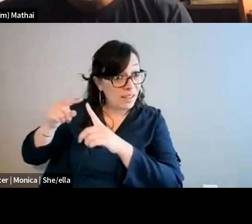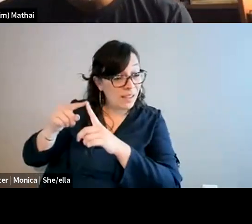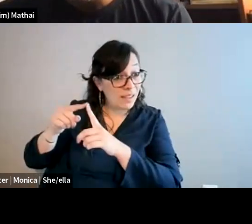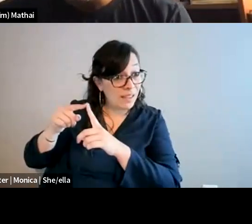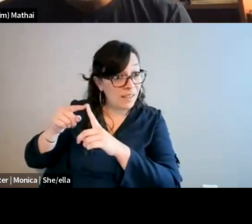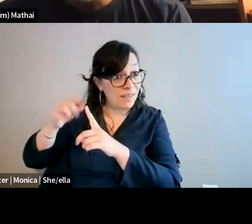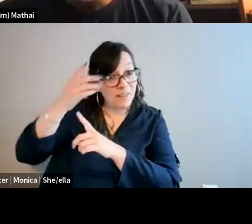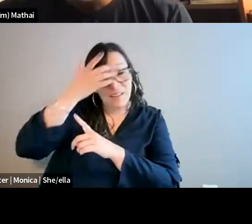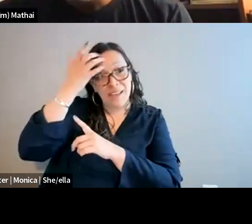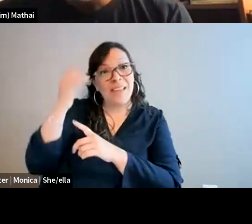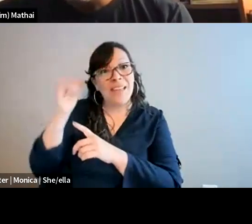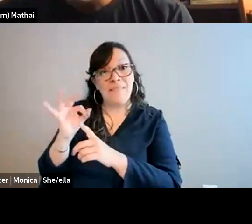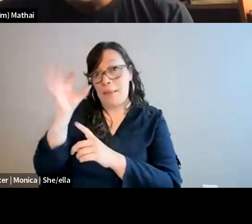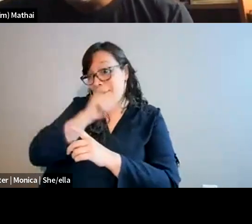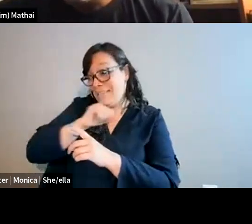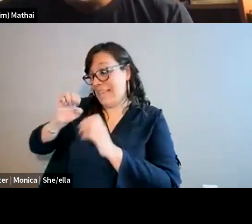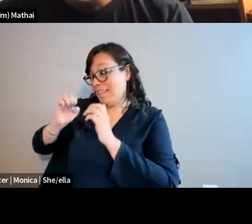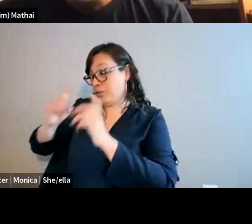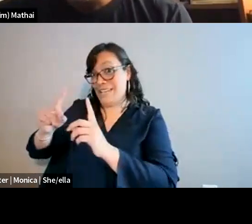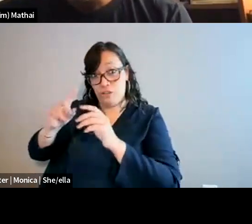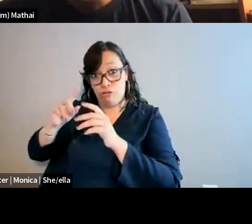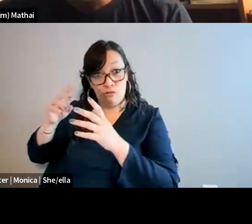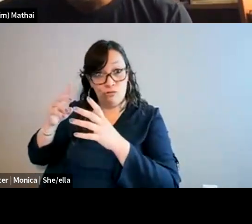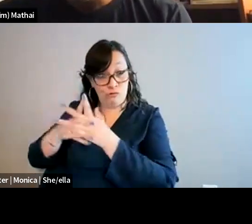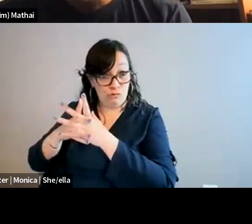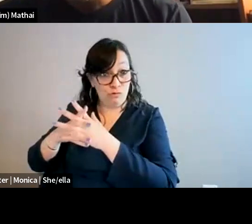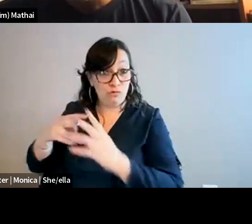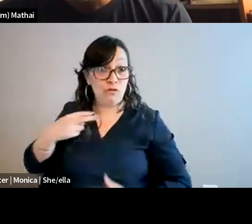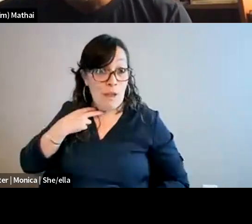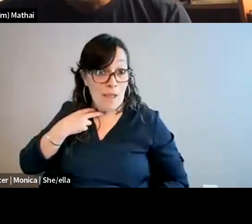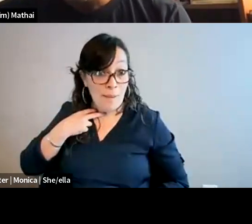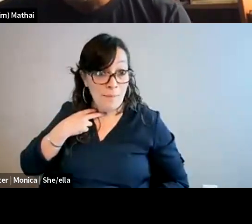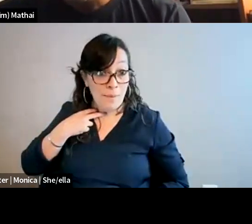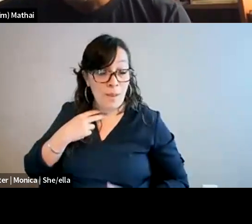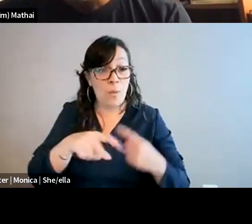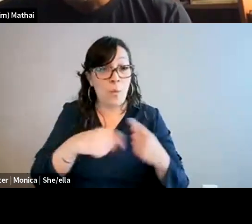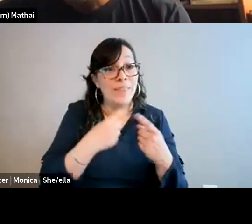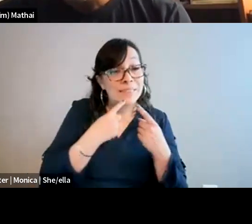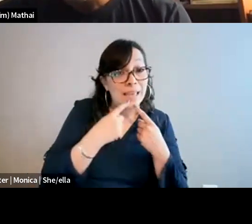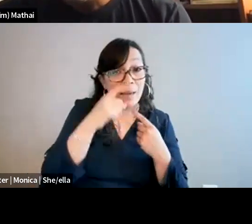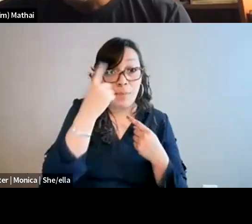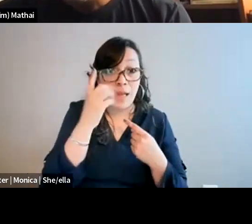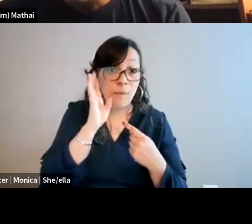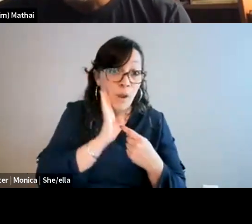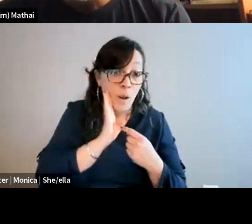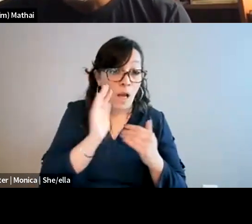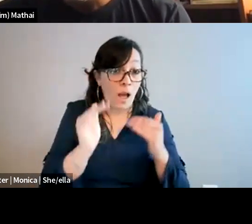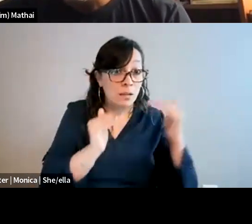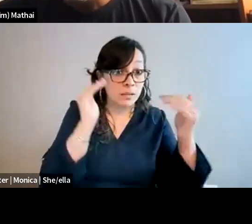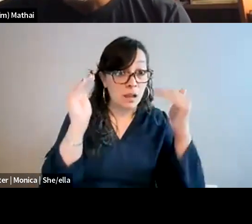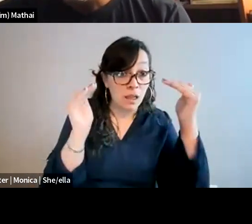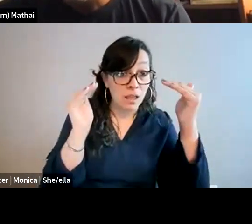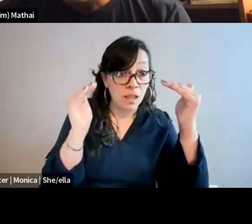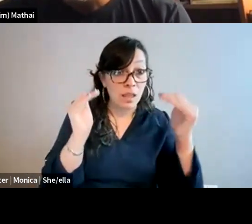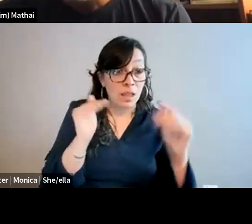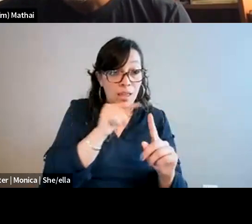educational trap of that, I beg to differ when they say where the black and brown adults, how they